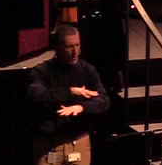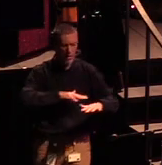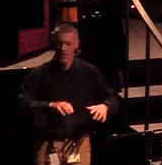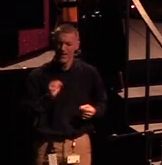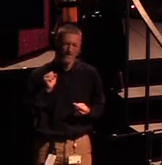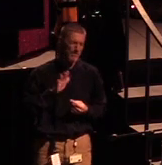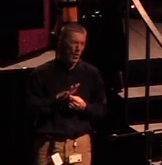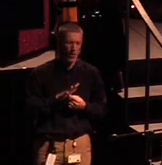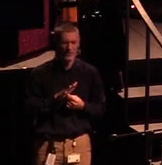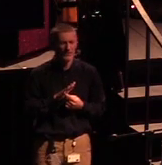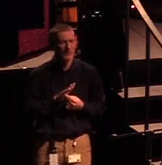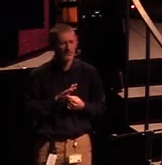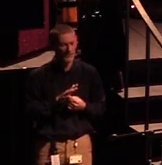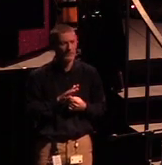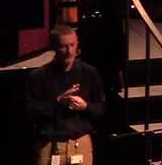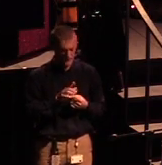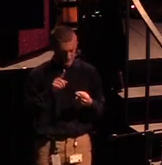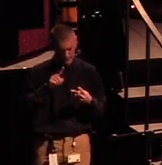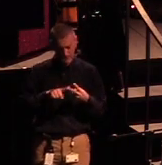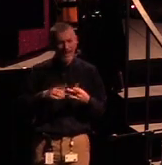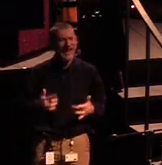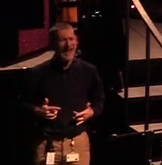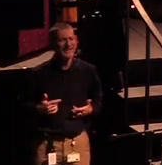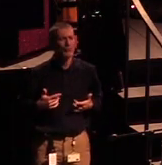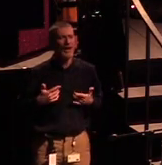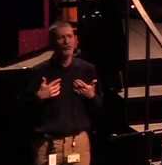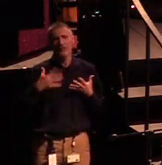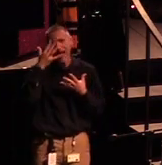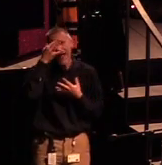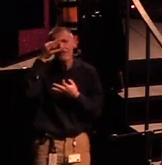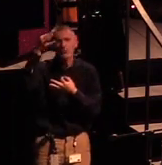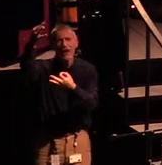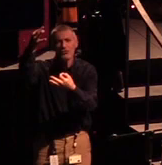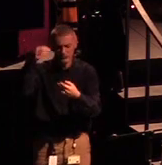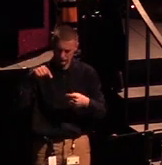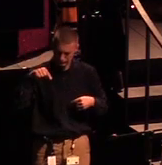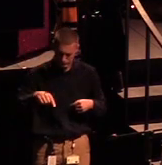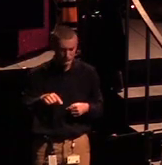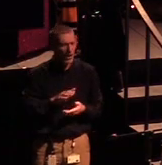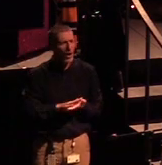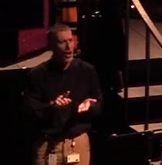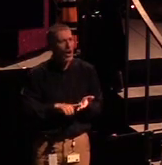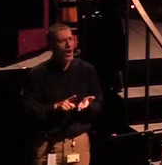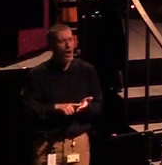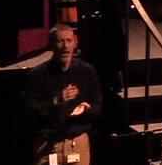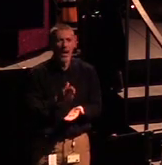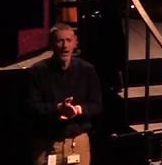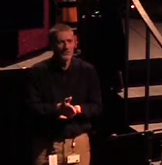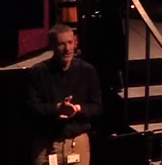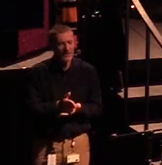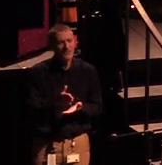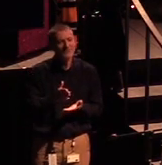really really important but then inspiration this is a city that is inspirational it's a city that's been known for